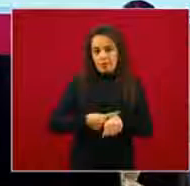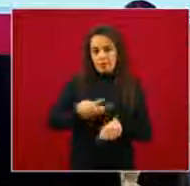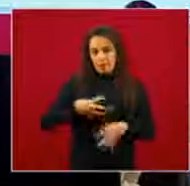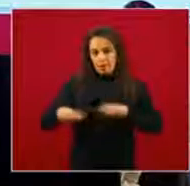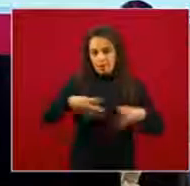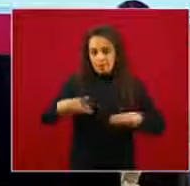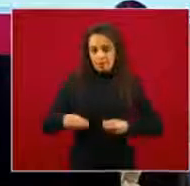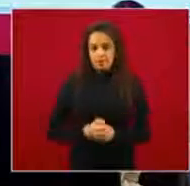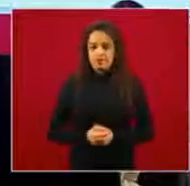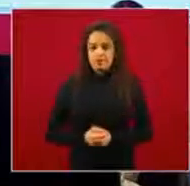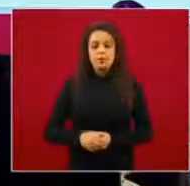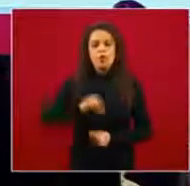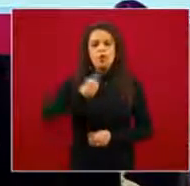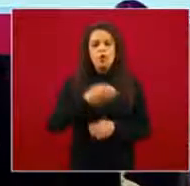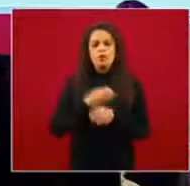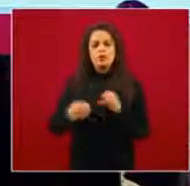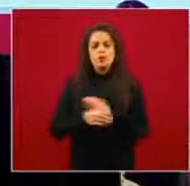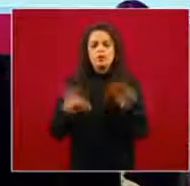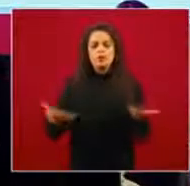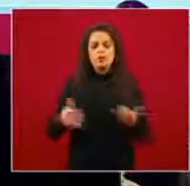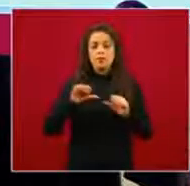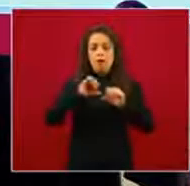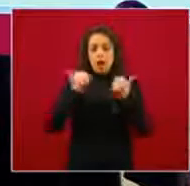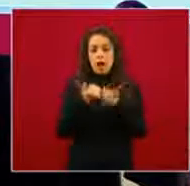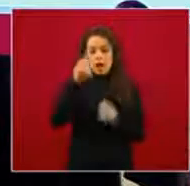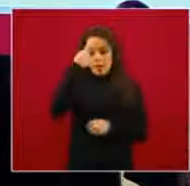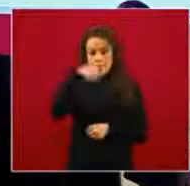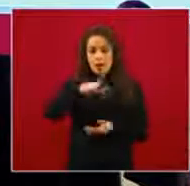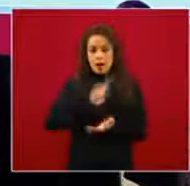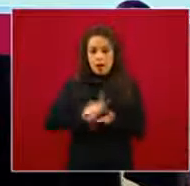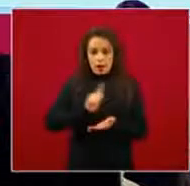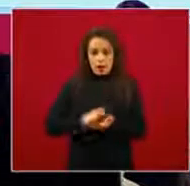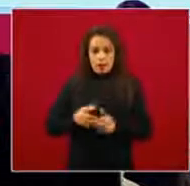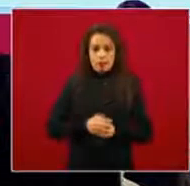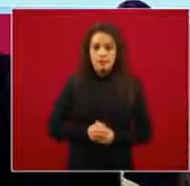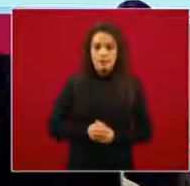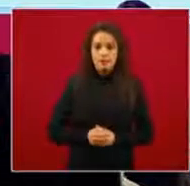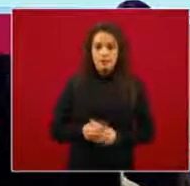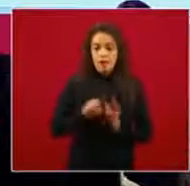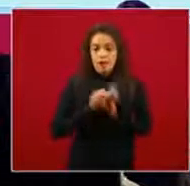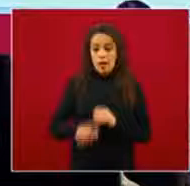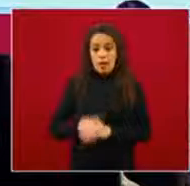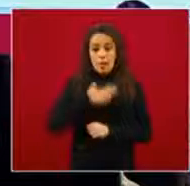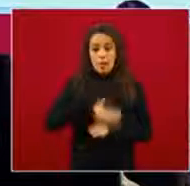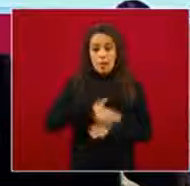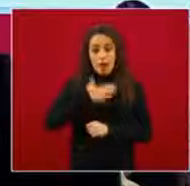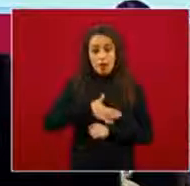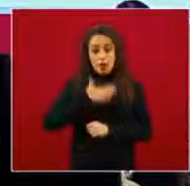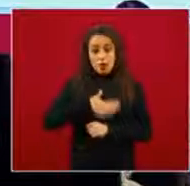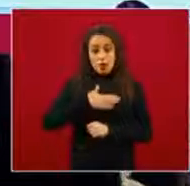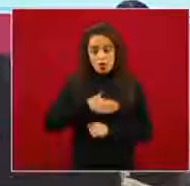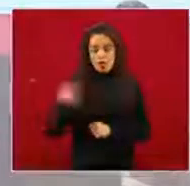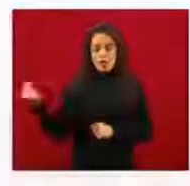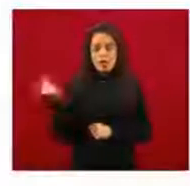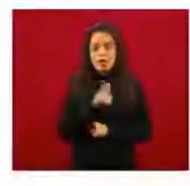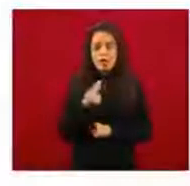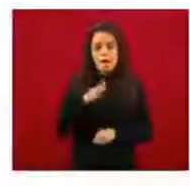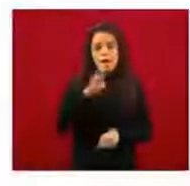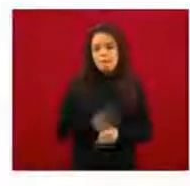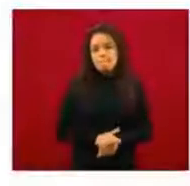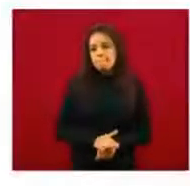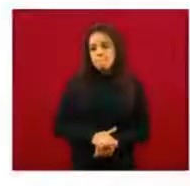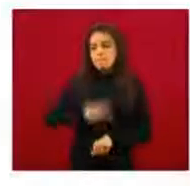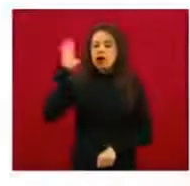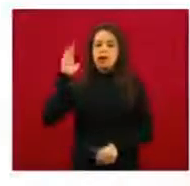has to do with hygiene areas loose in proper condition. Today, bathrooms must